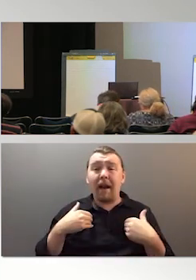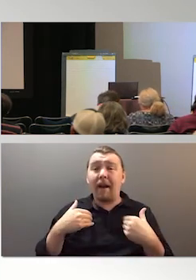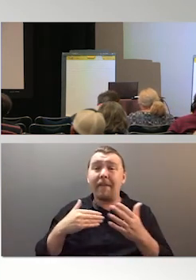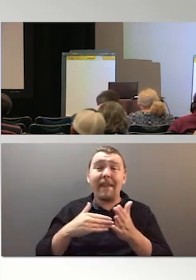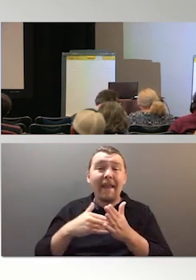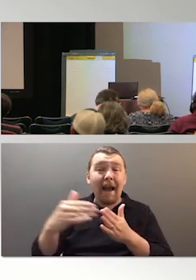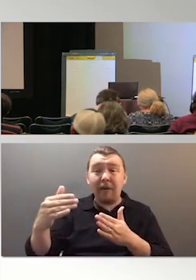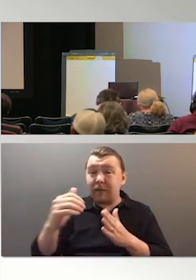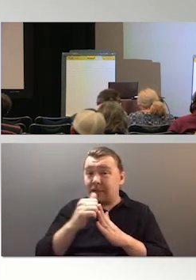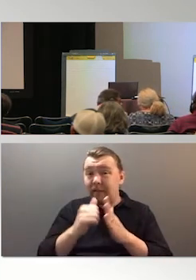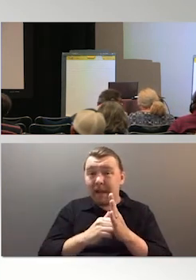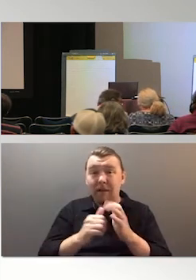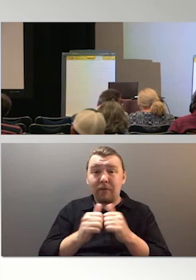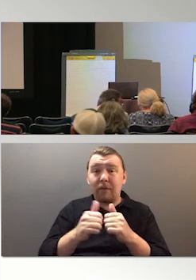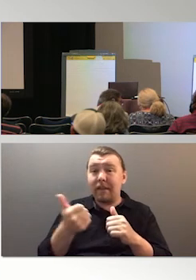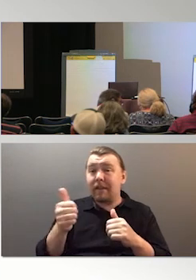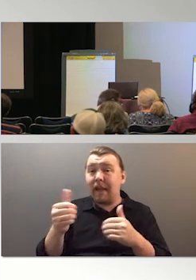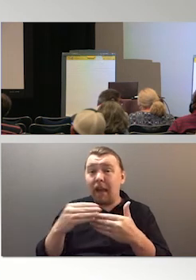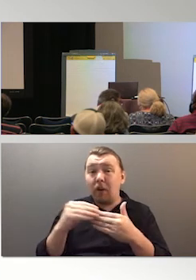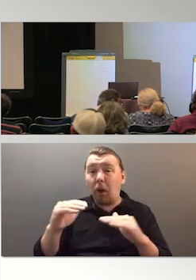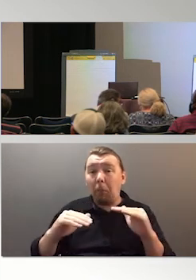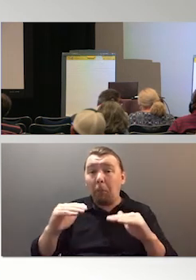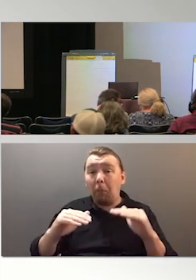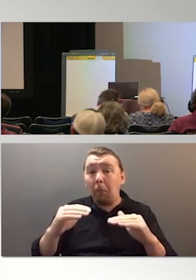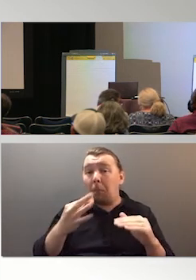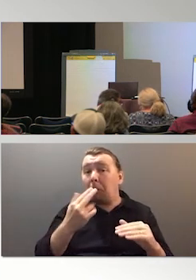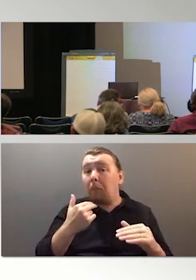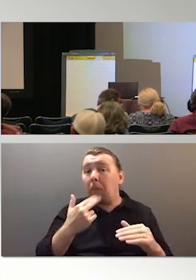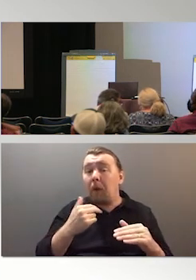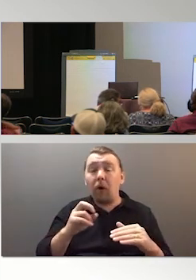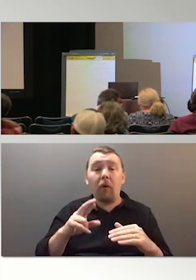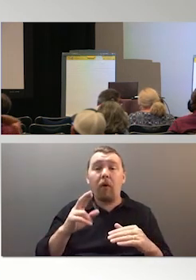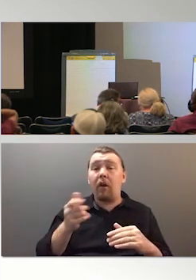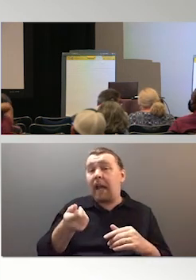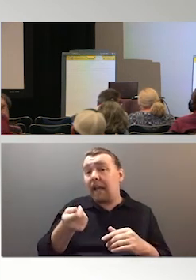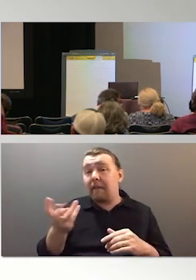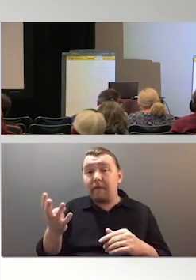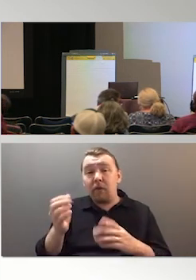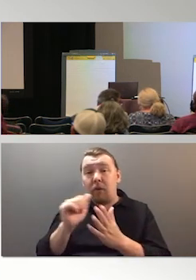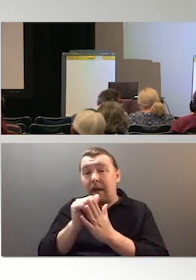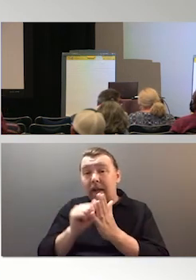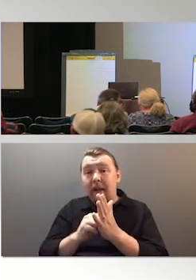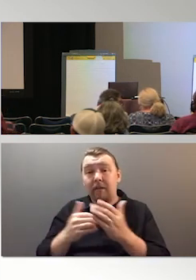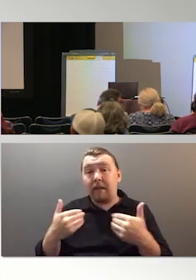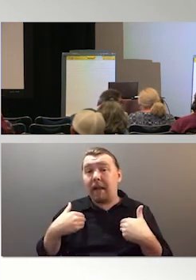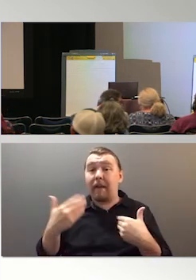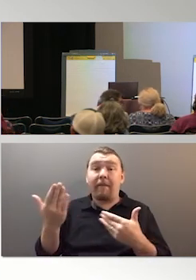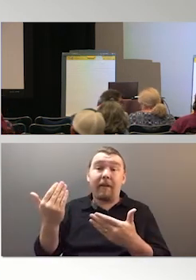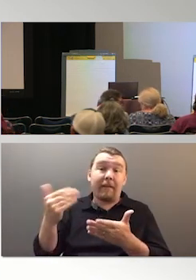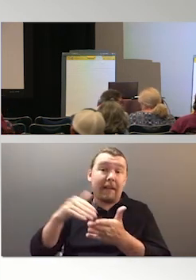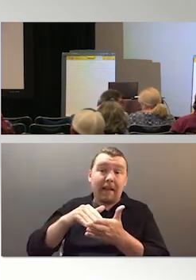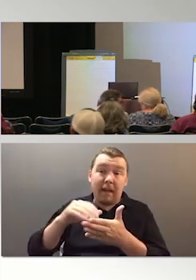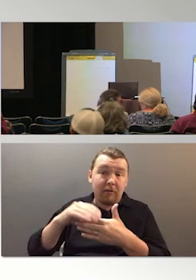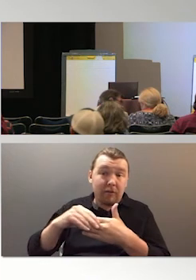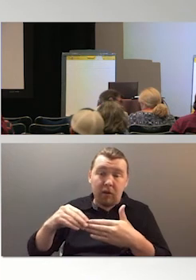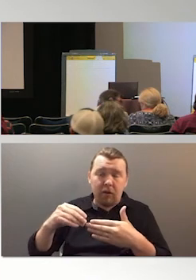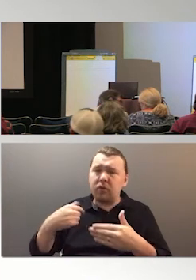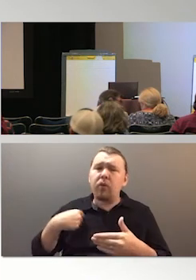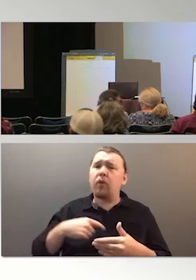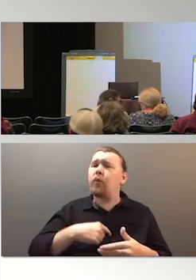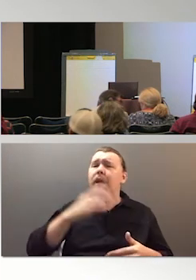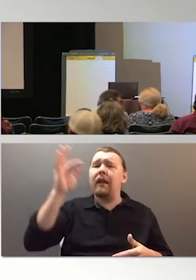of accounts with $10 balances, or if we were going to have a couple of accounts that had $15,000 balances. We didn't